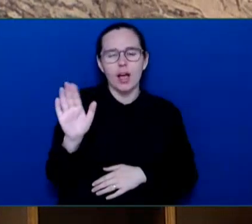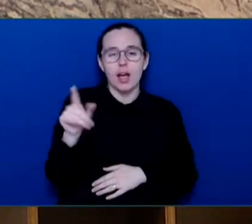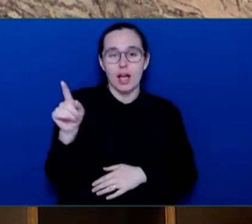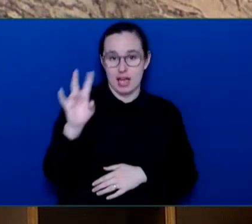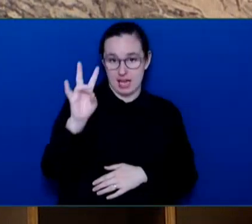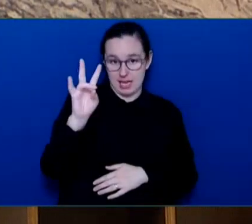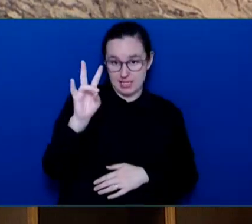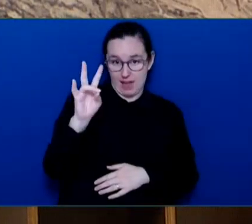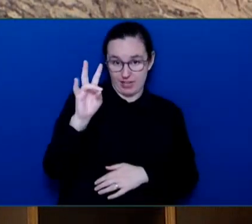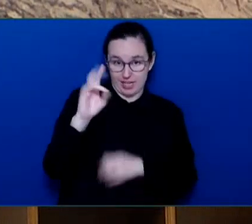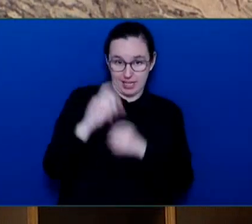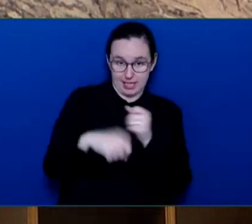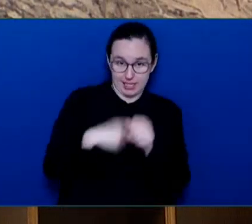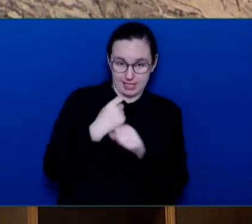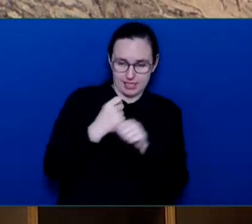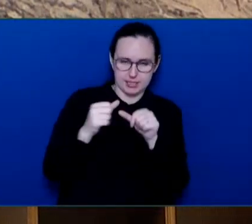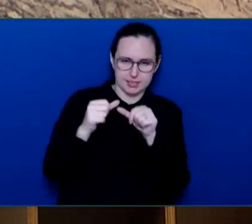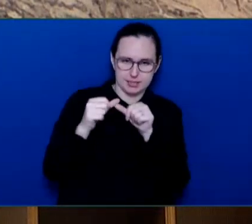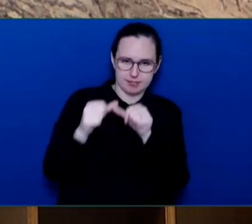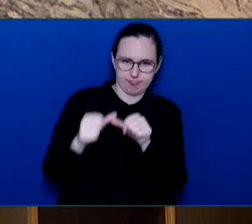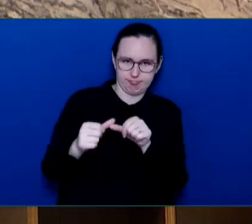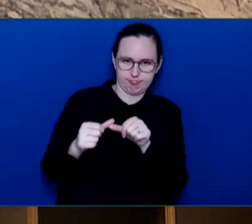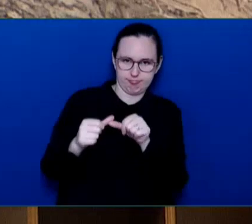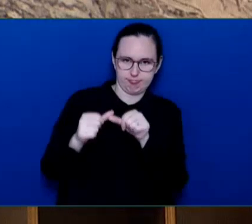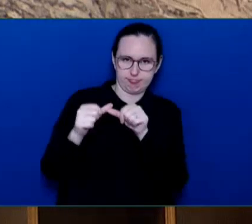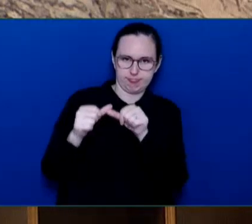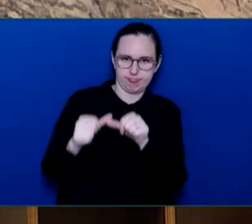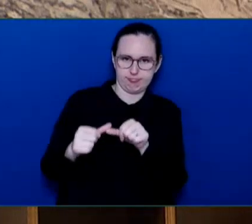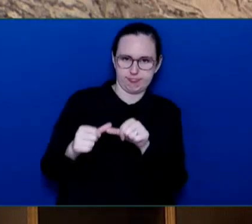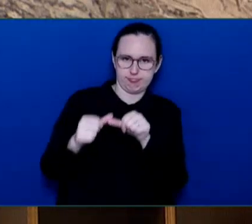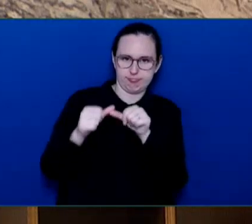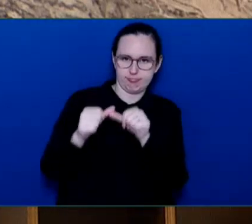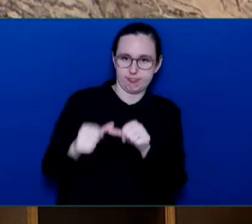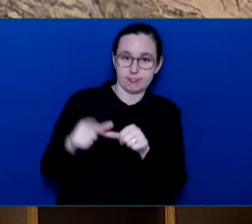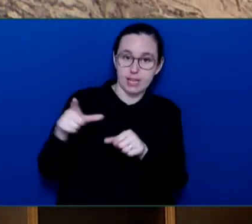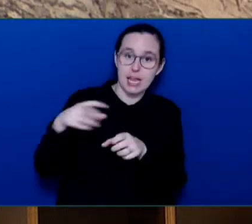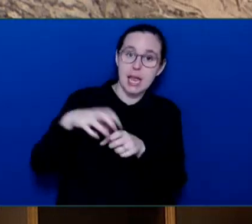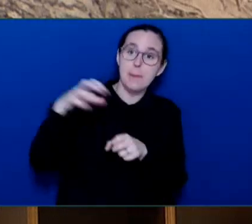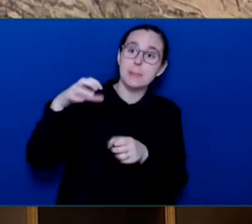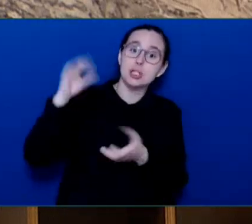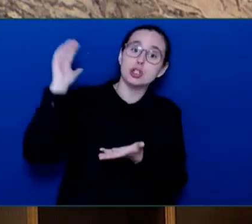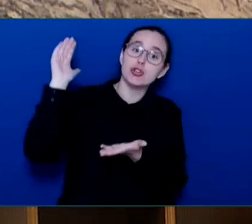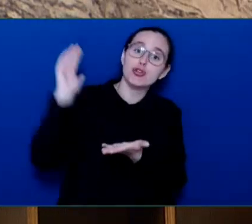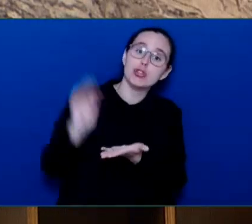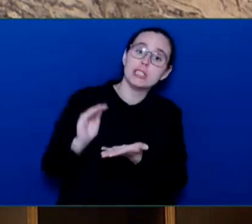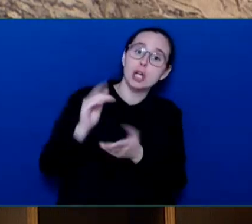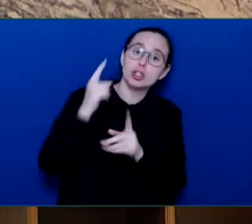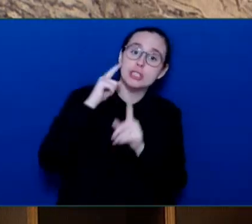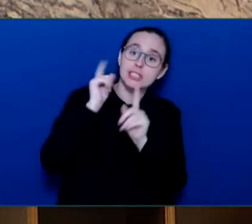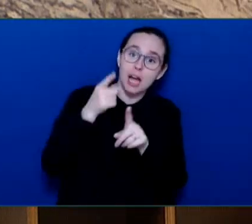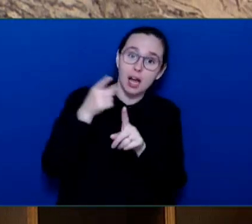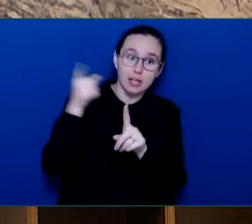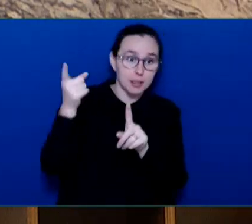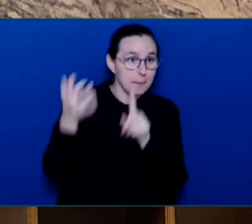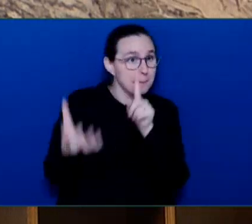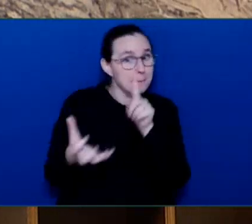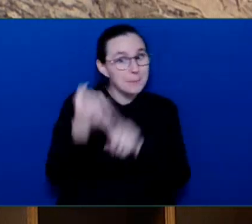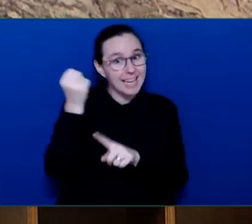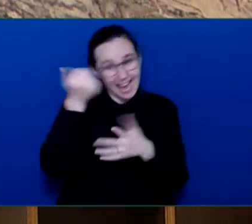not met a single emissions reduction target. Zero. Not one. In fact, the emissions have been going